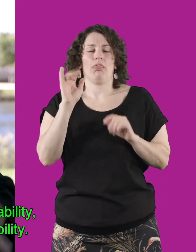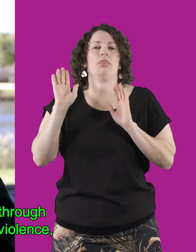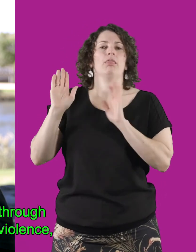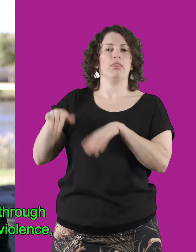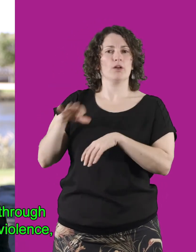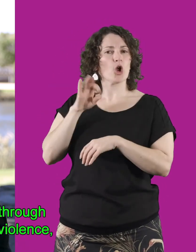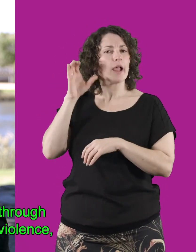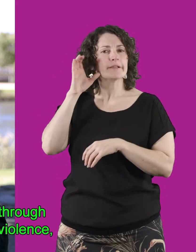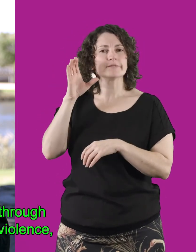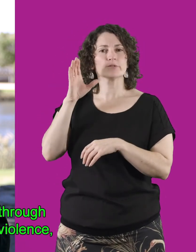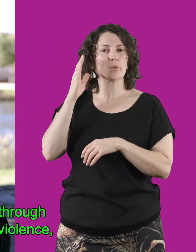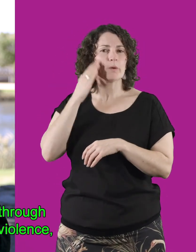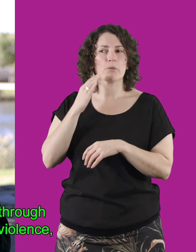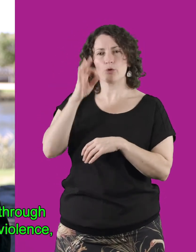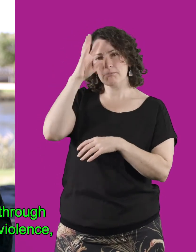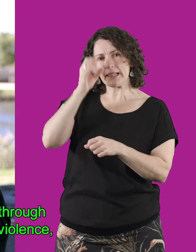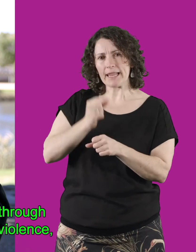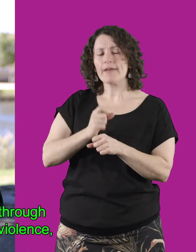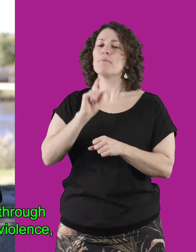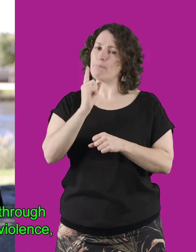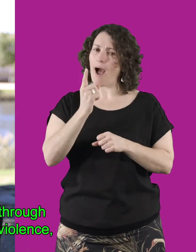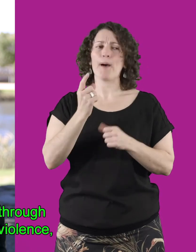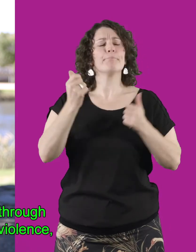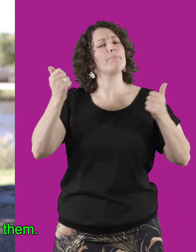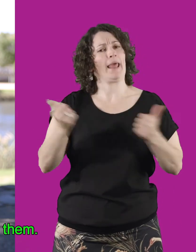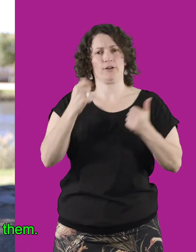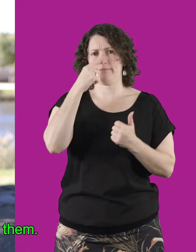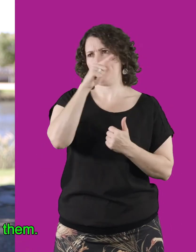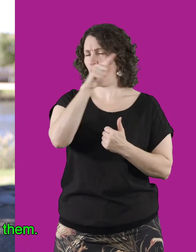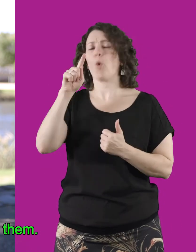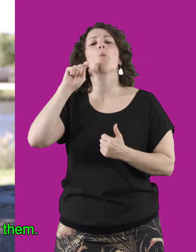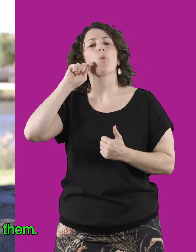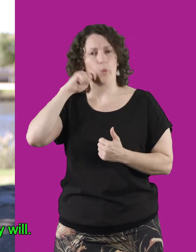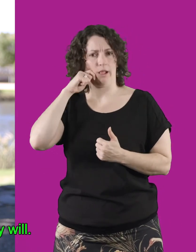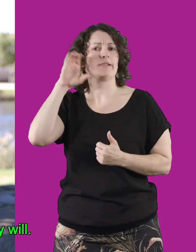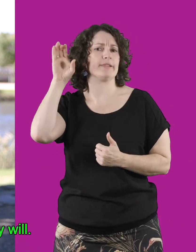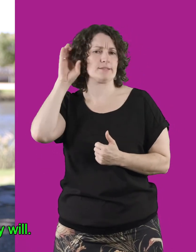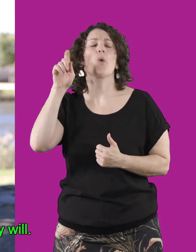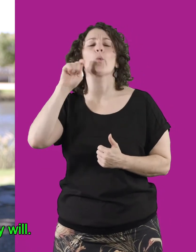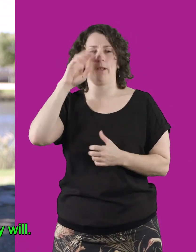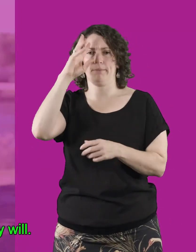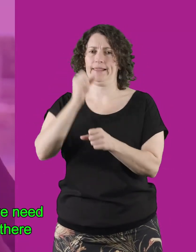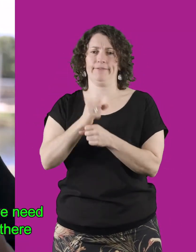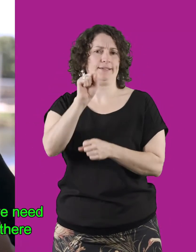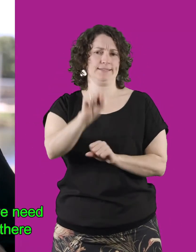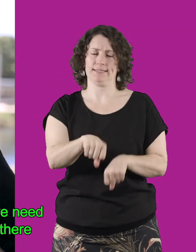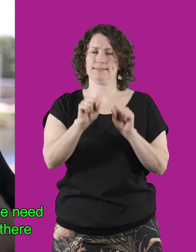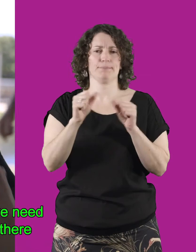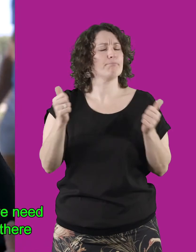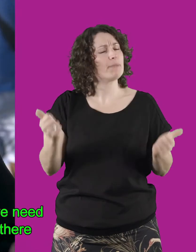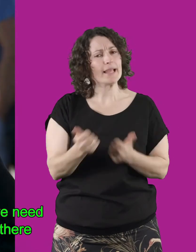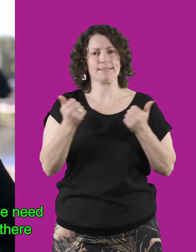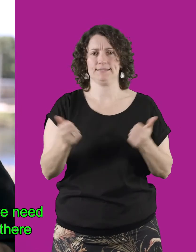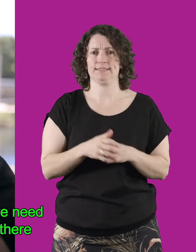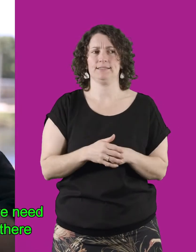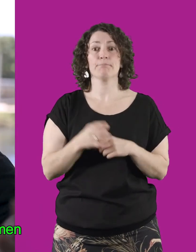without a disability, if they are going through trauma, domestic violence, they will believe them, definitely. They will. And that's why we need